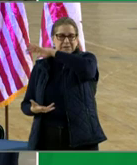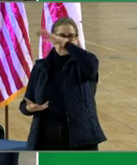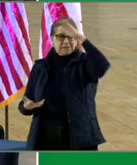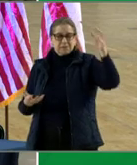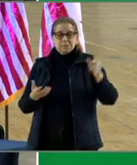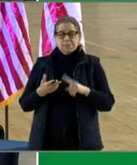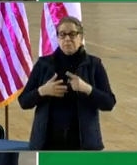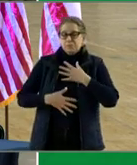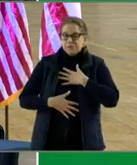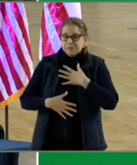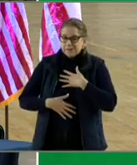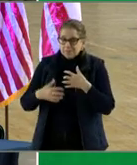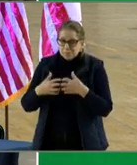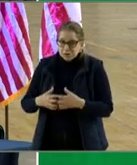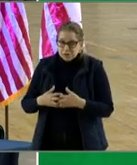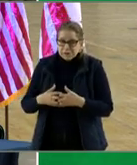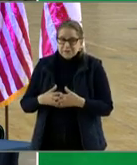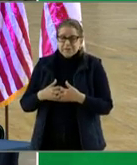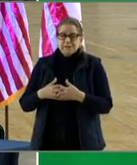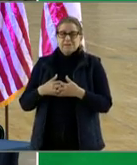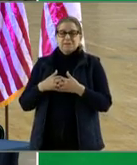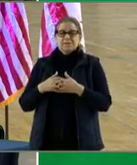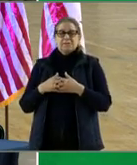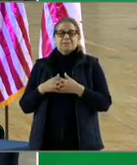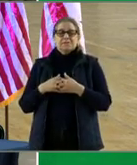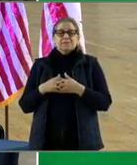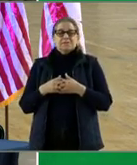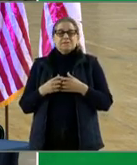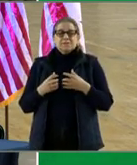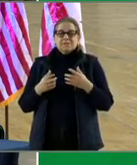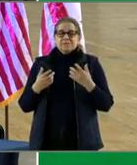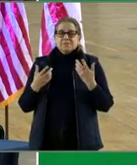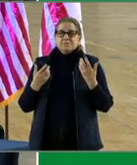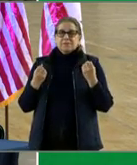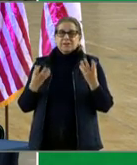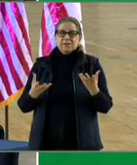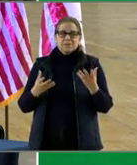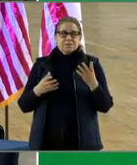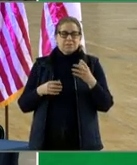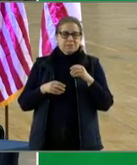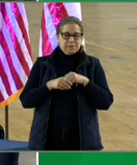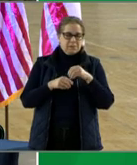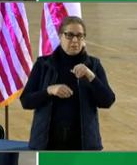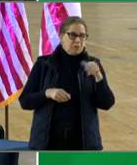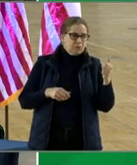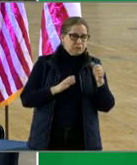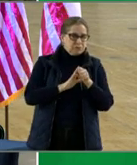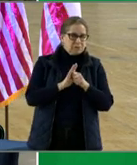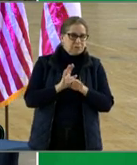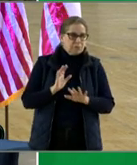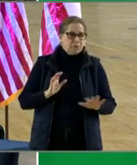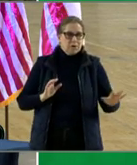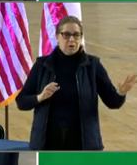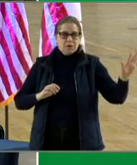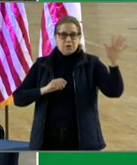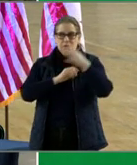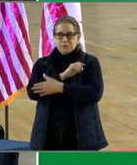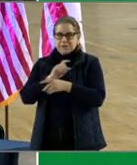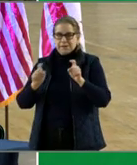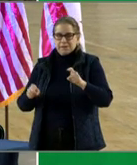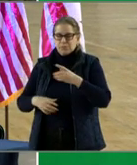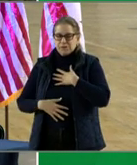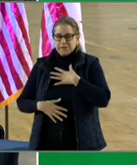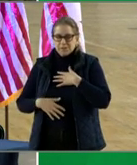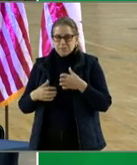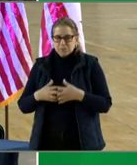can get ventilators, which of course a lot across the country are competing for. The other thing I want to get back to what Dr. Nesbitt